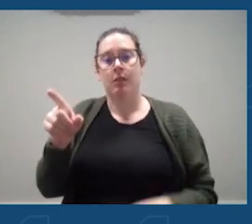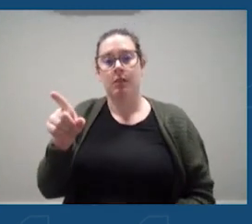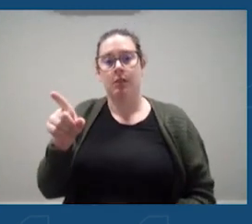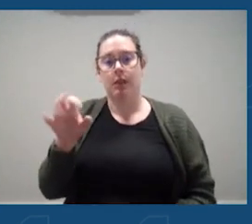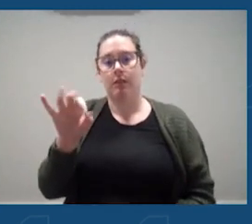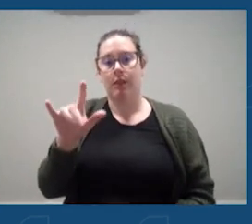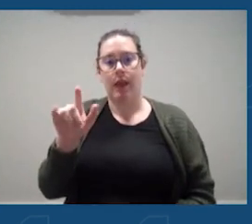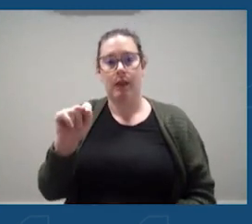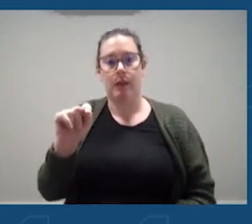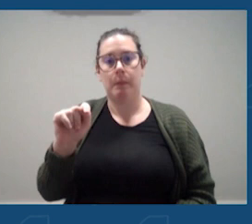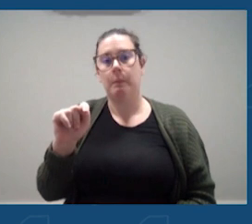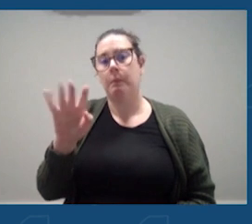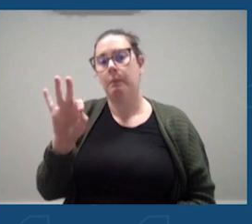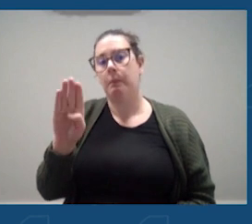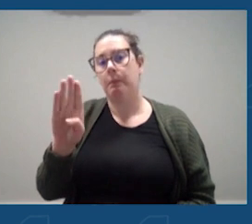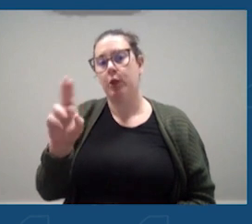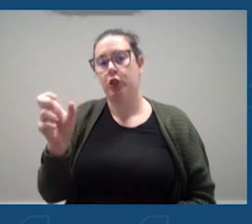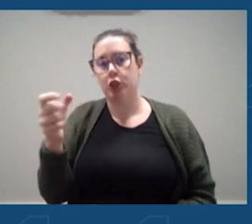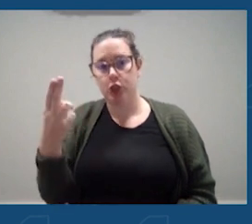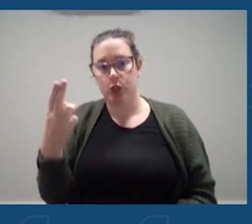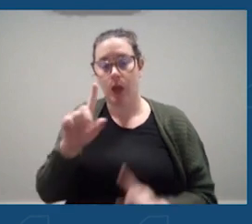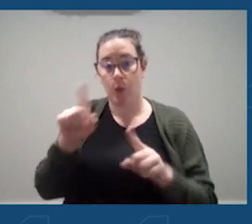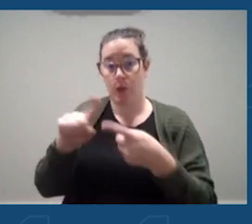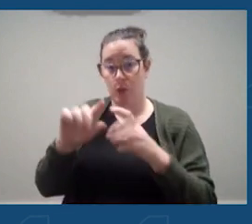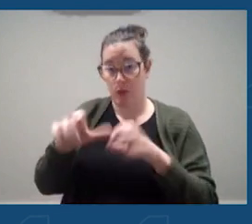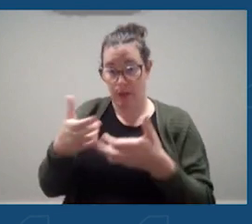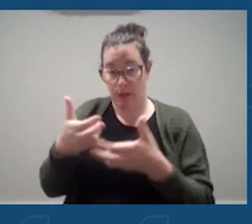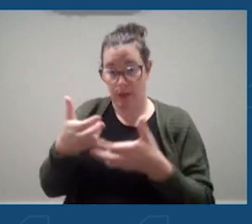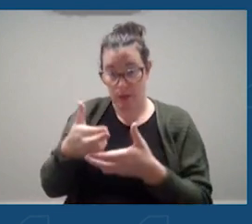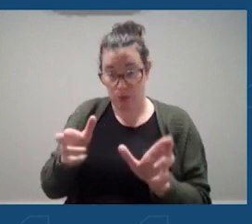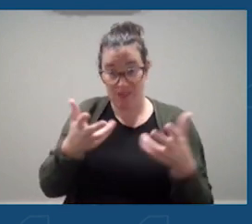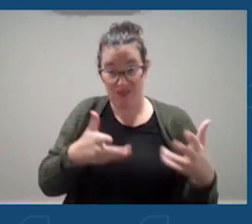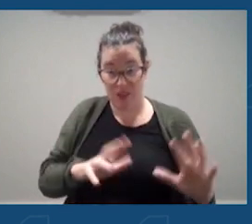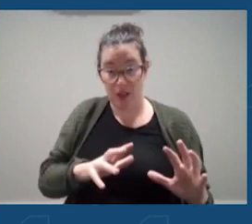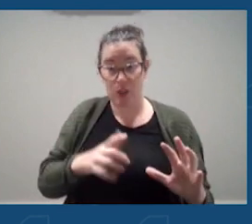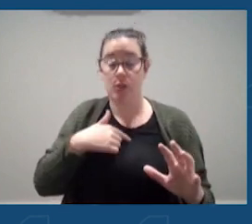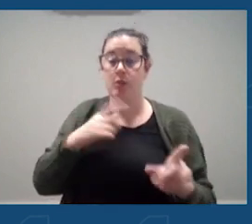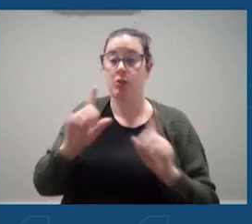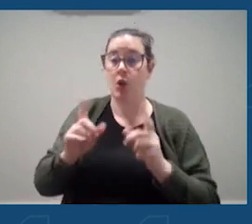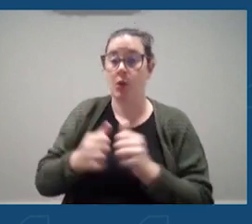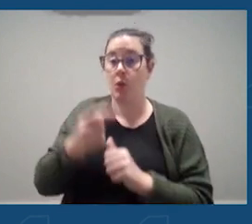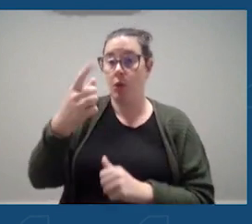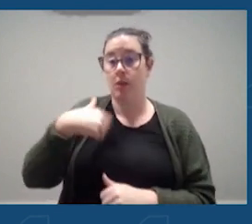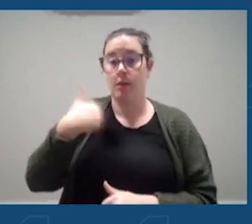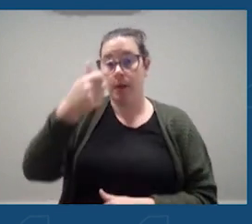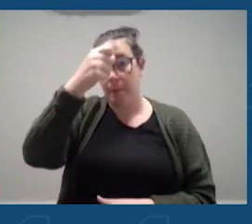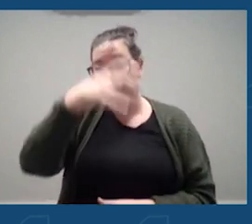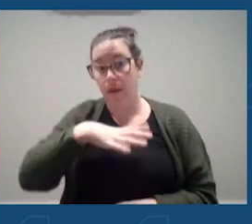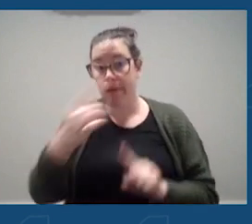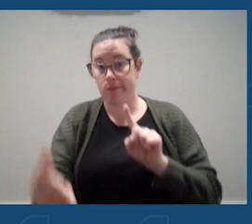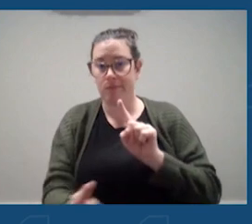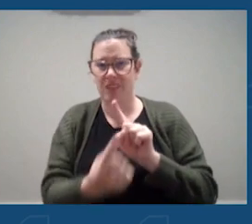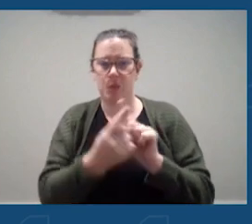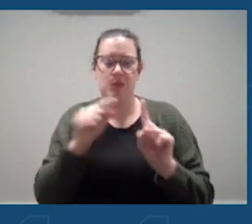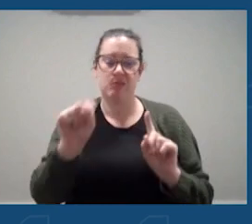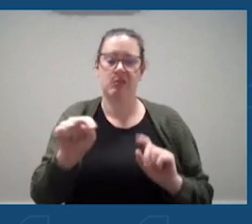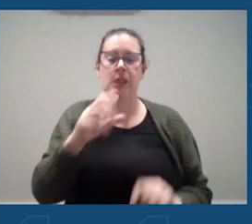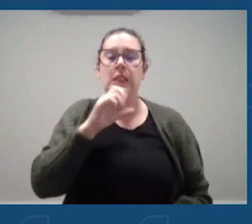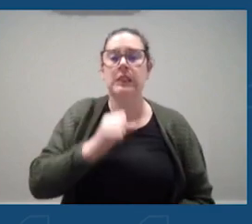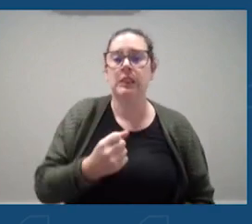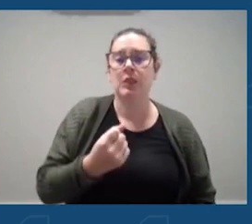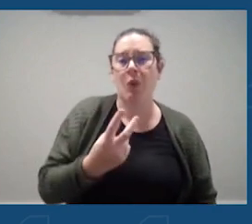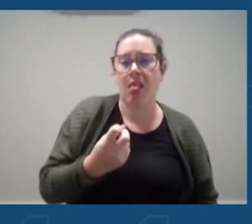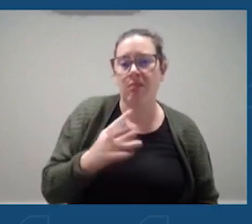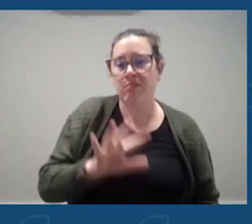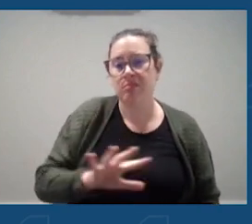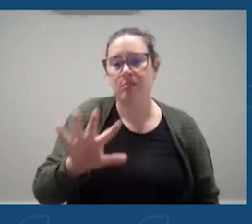a synagogue, then a yeshiva, I went to the classroom and talked to a young man who came up to me and said to me, he was about 10 or 12 years old, he said, "Governor, my